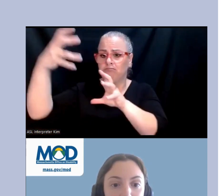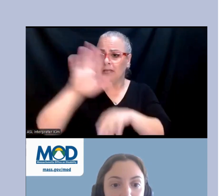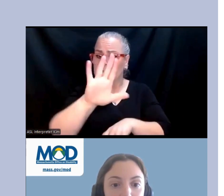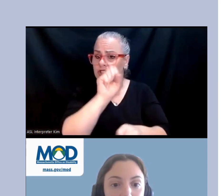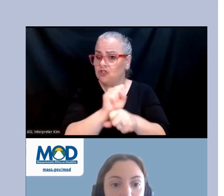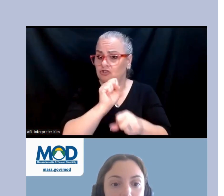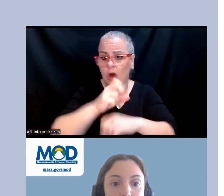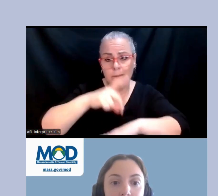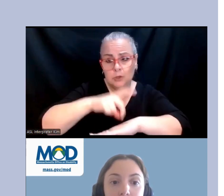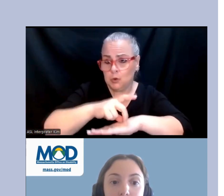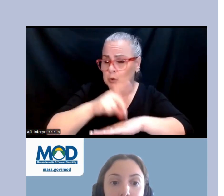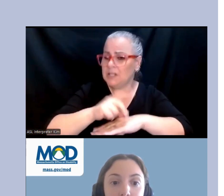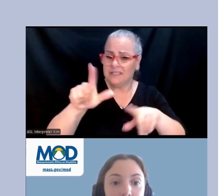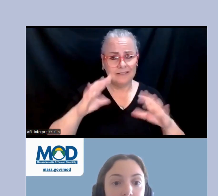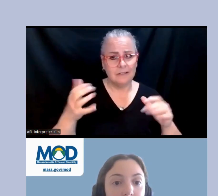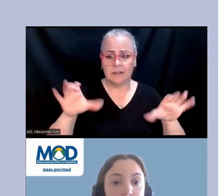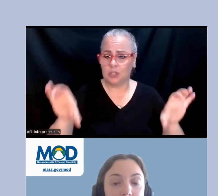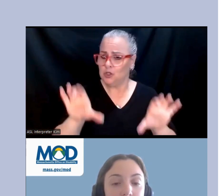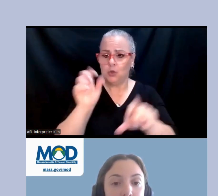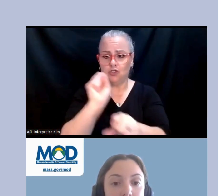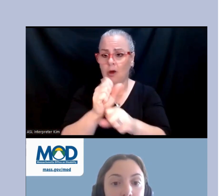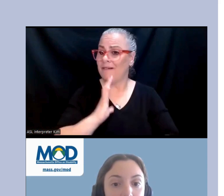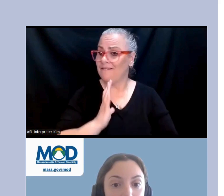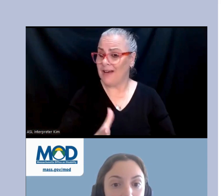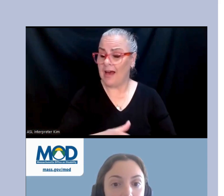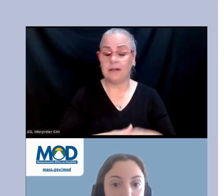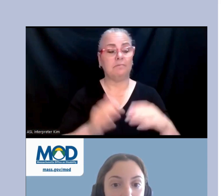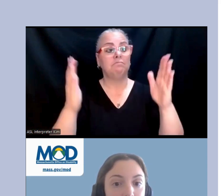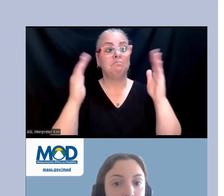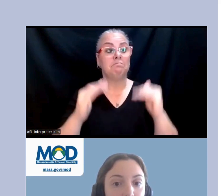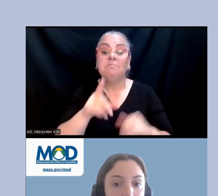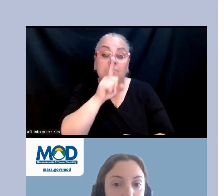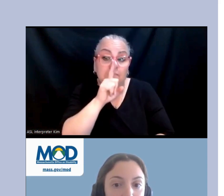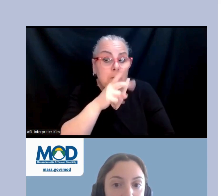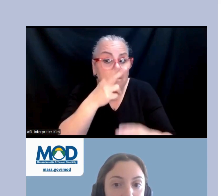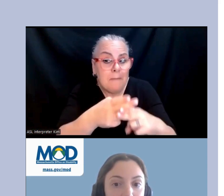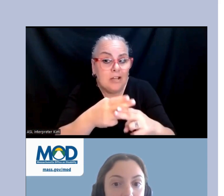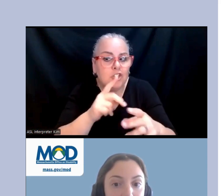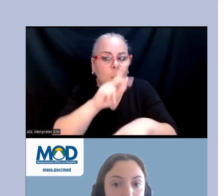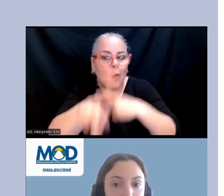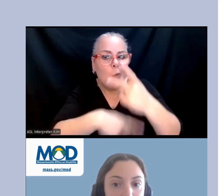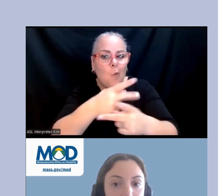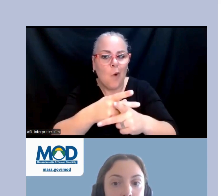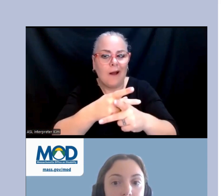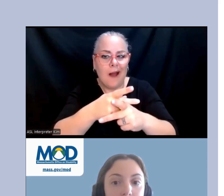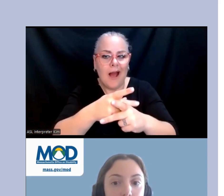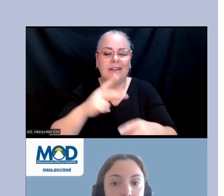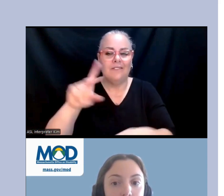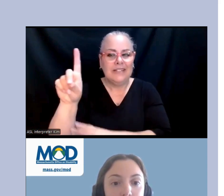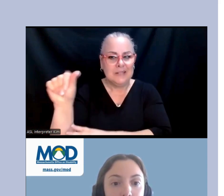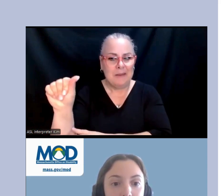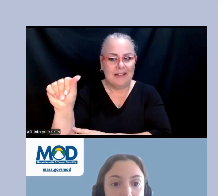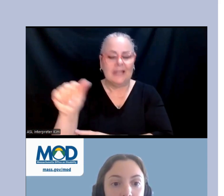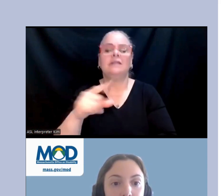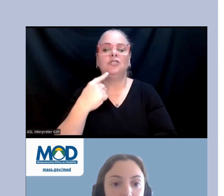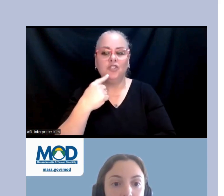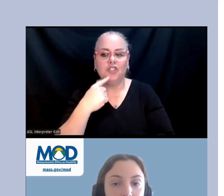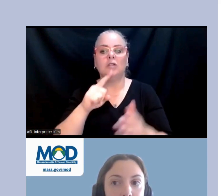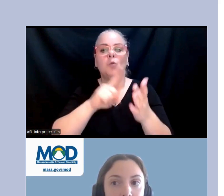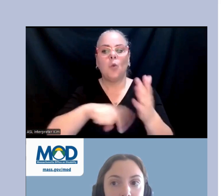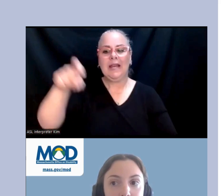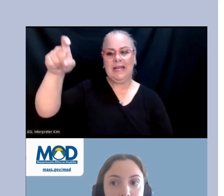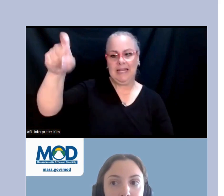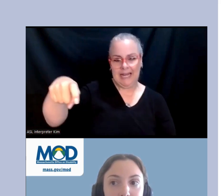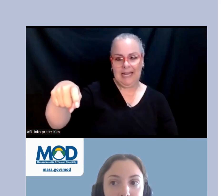duties. Note that he did not need to disclose his medical diagnosis of diabetes in order to effectively make